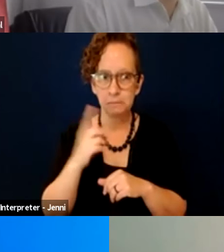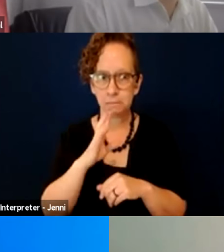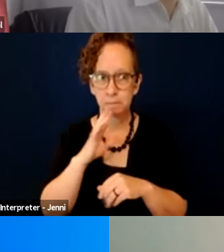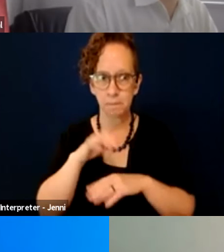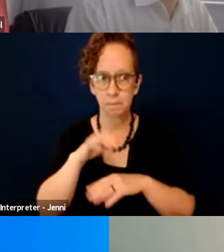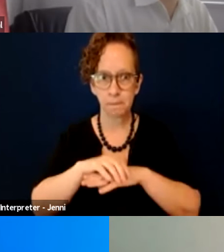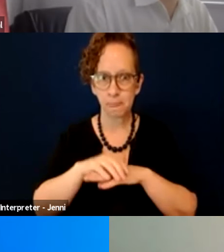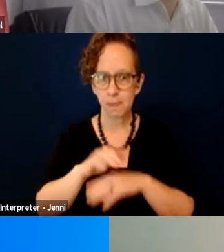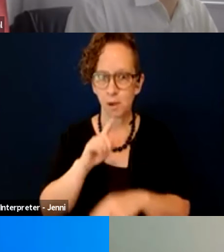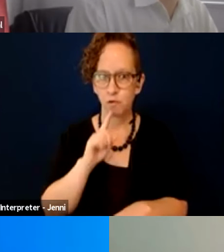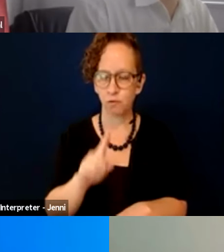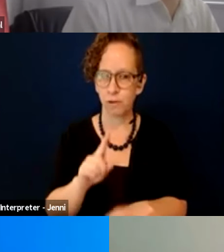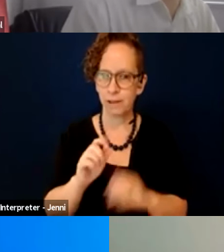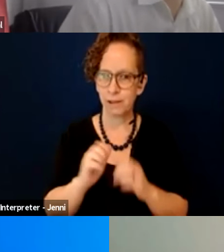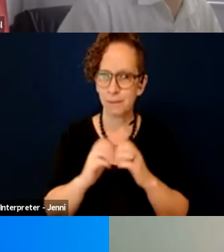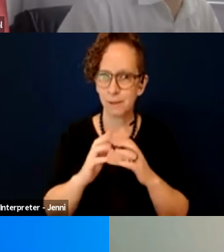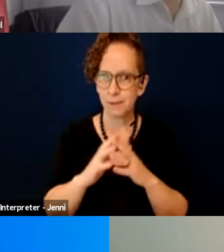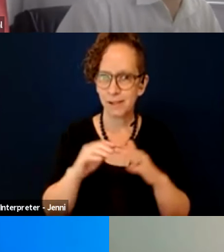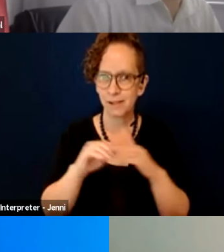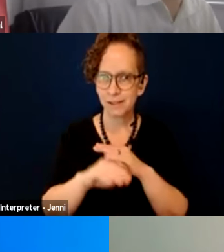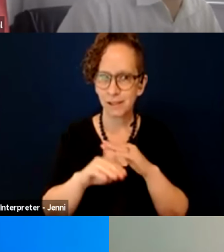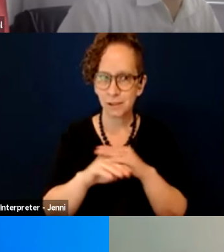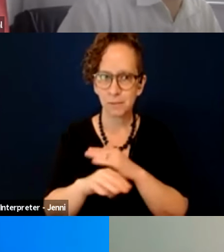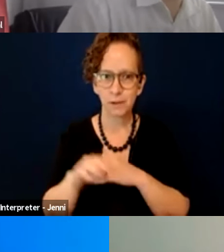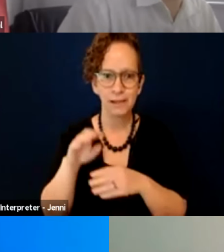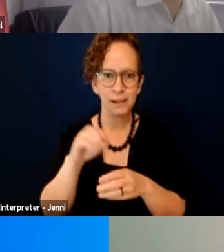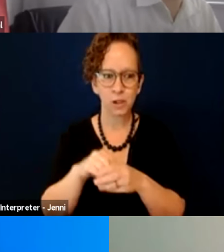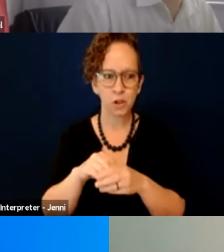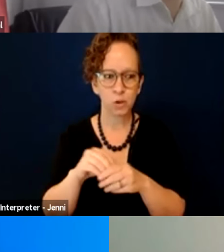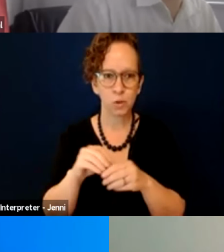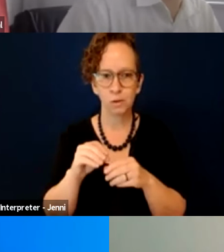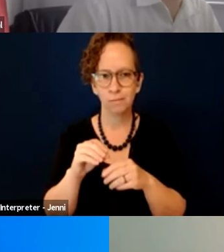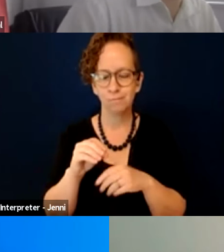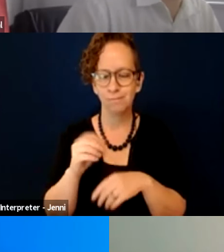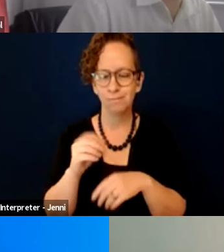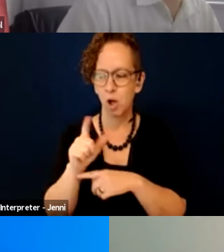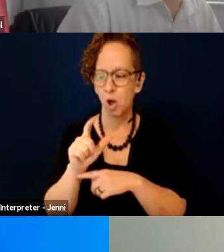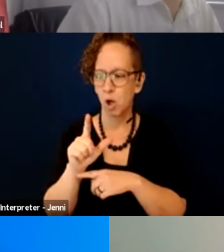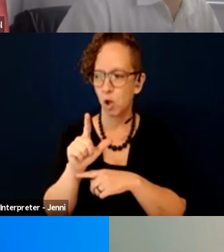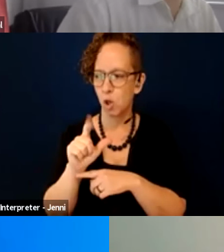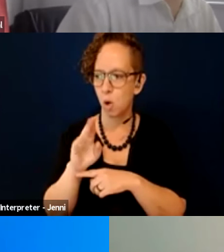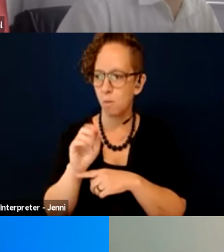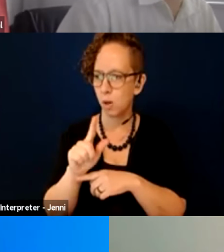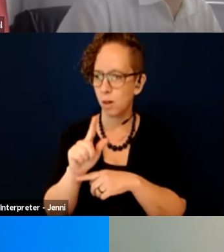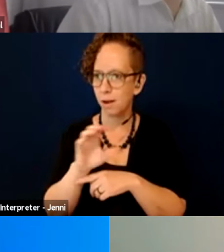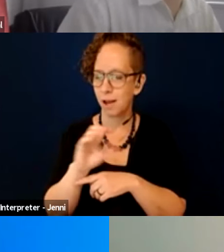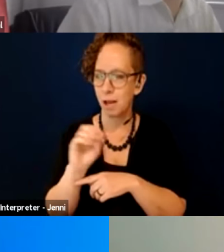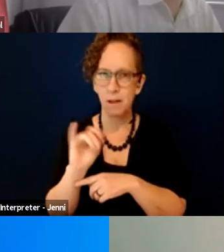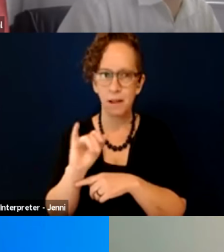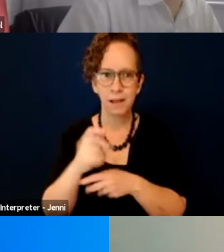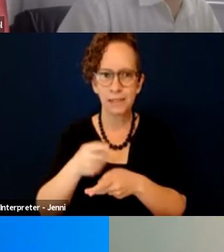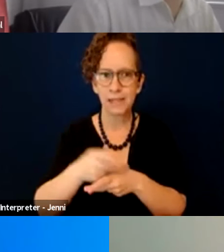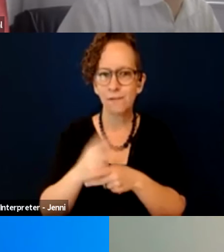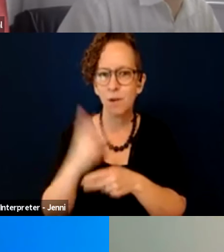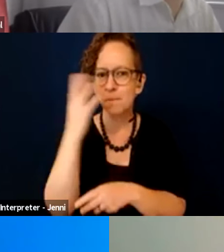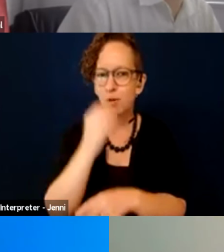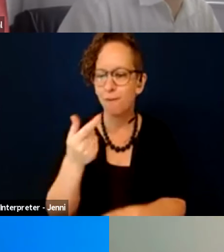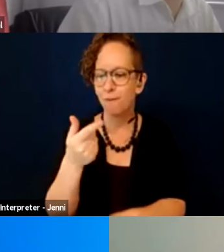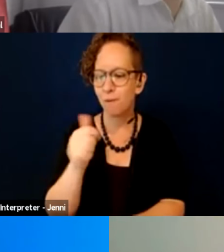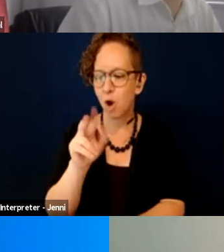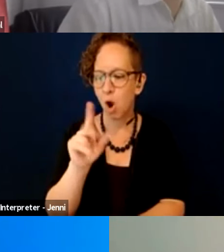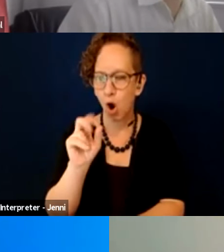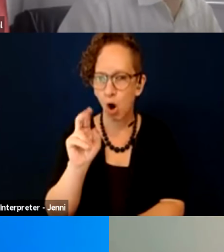care about implementing accessibility into global companies, it's like taking care of a beautiful garden. You need